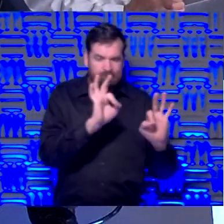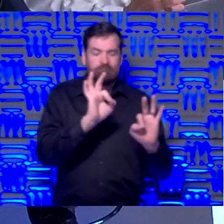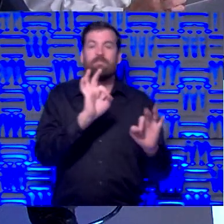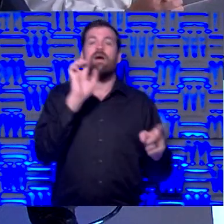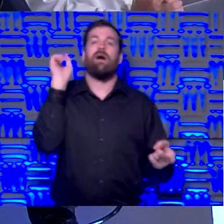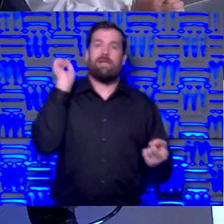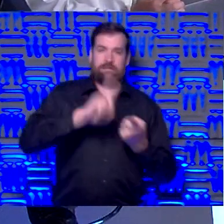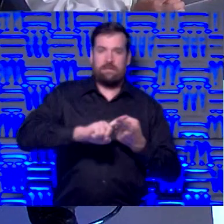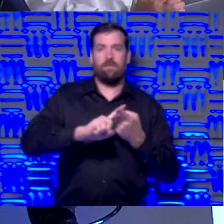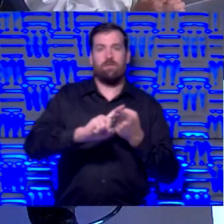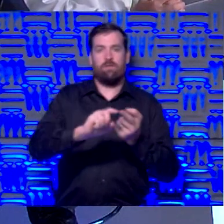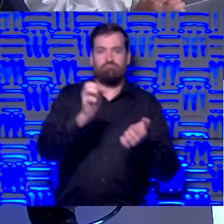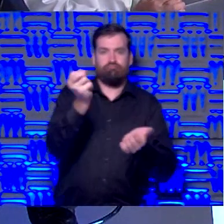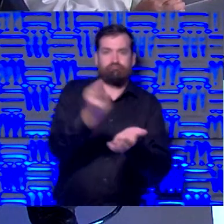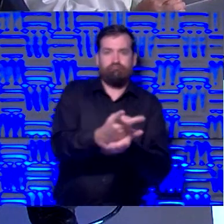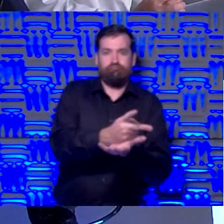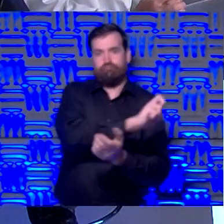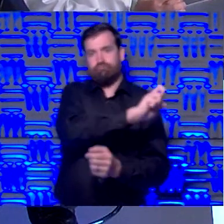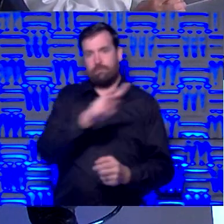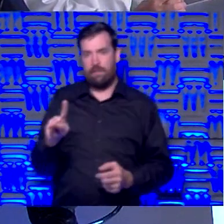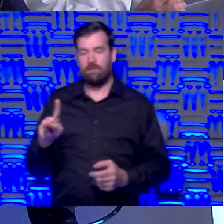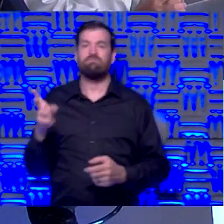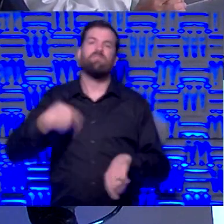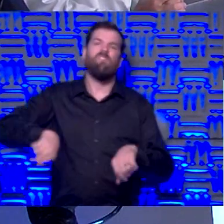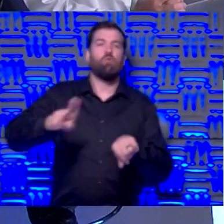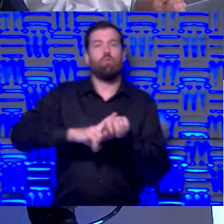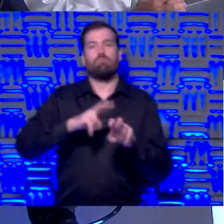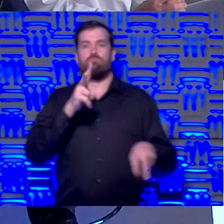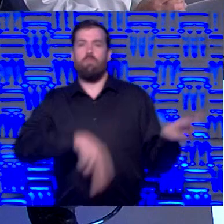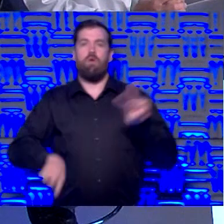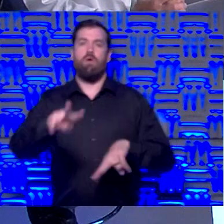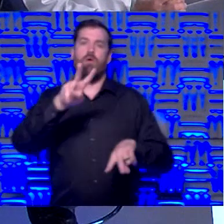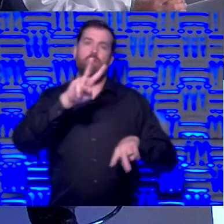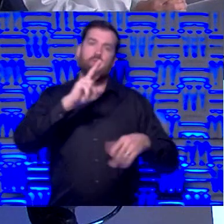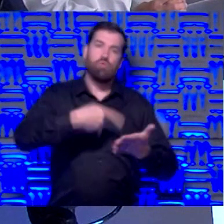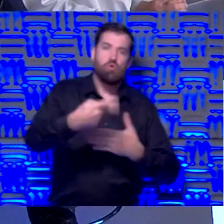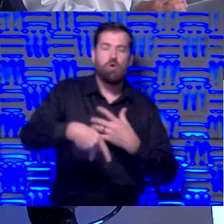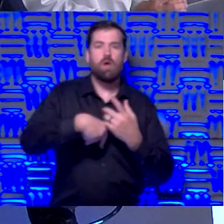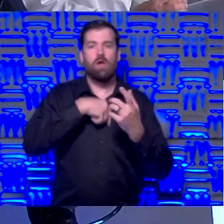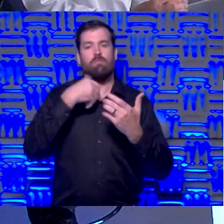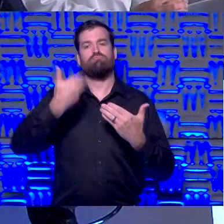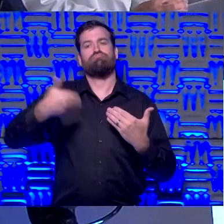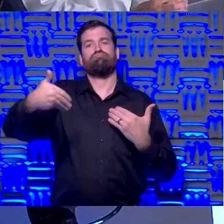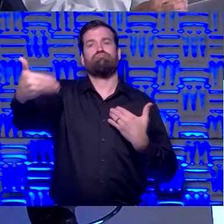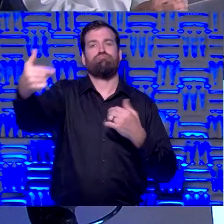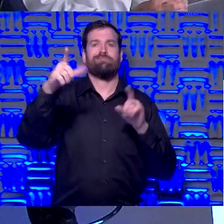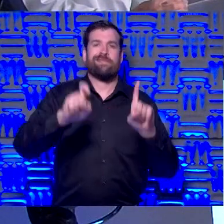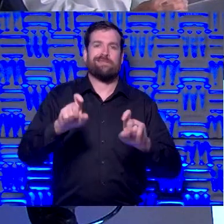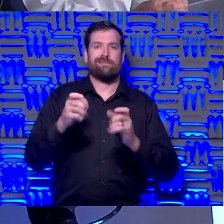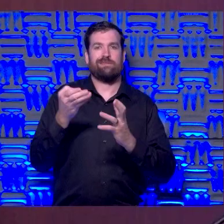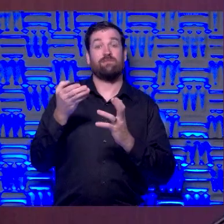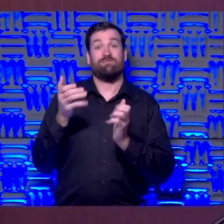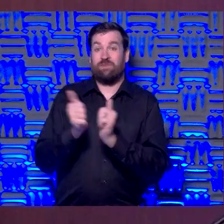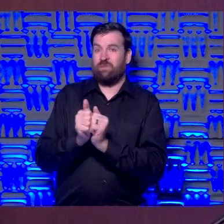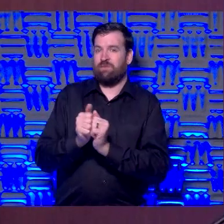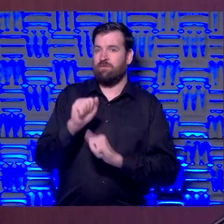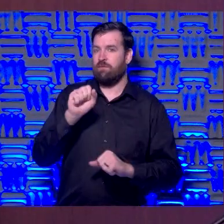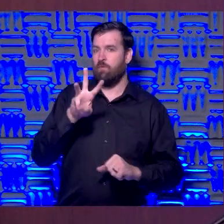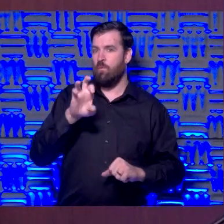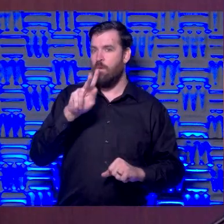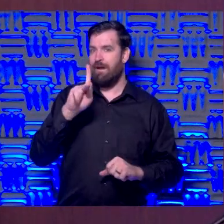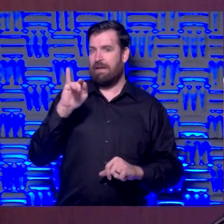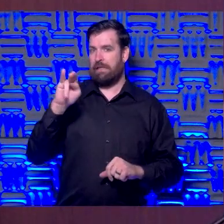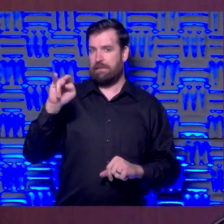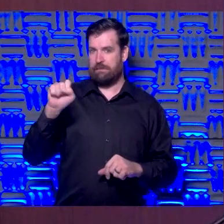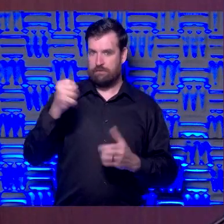back into the community. And then, of course, we'll have a monitoring program, an ongoing testing program as well through walk-ins to